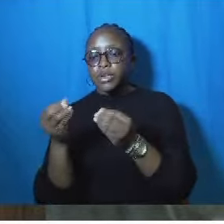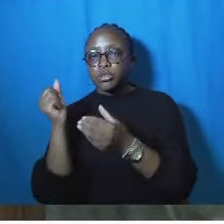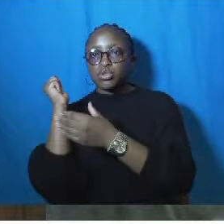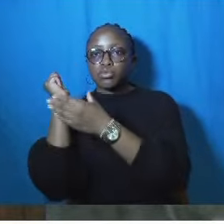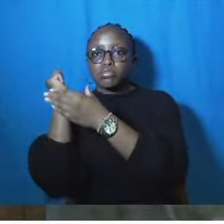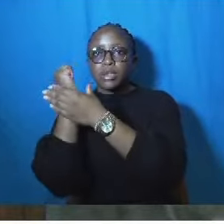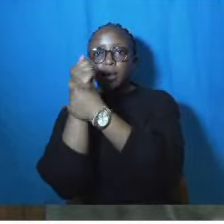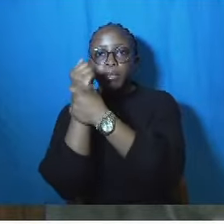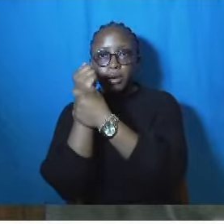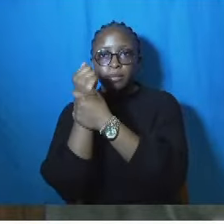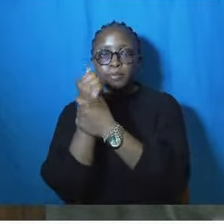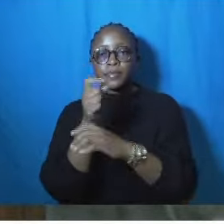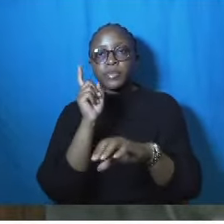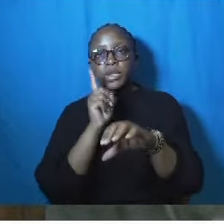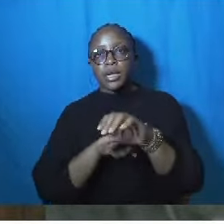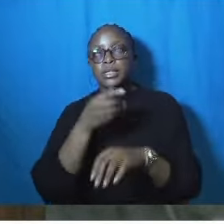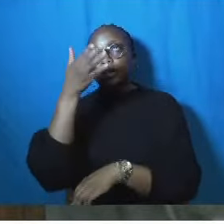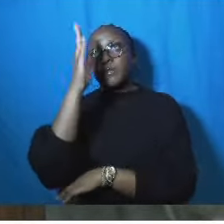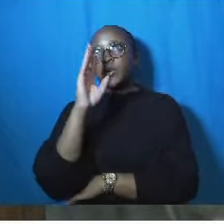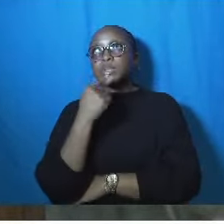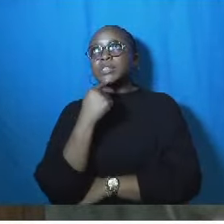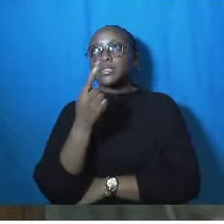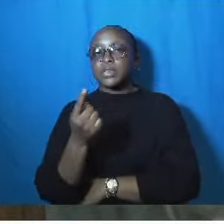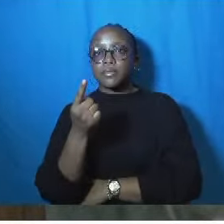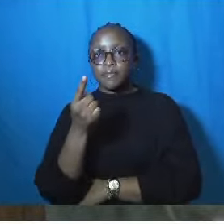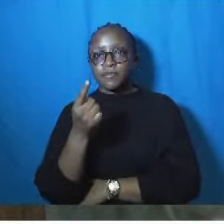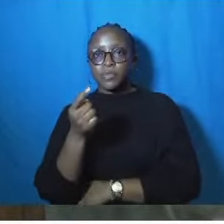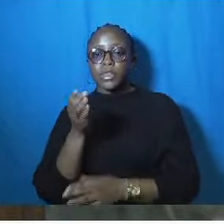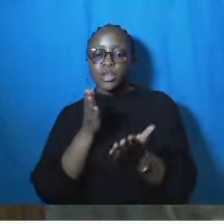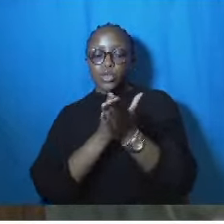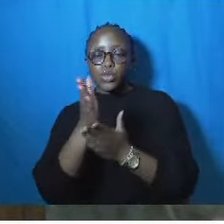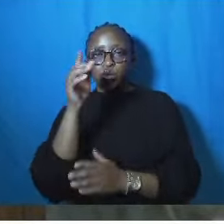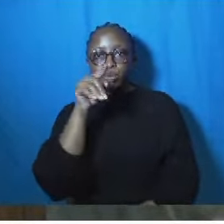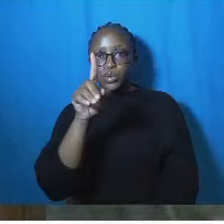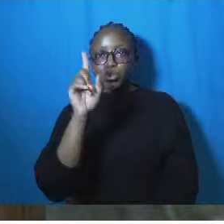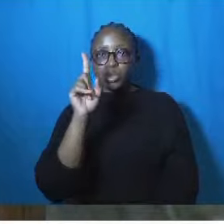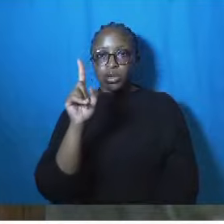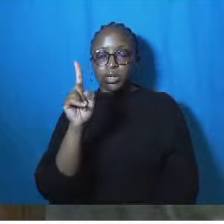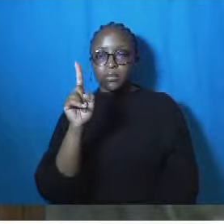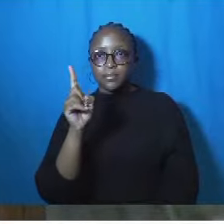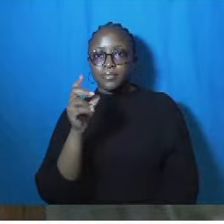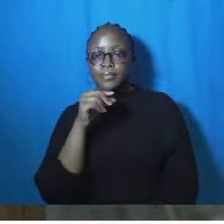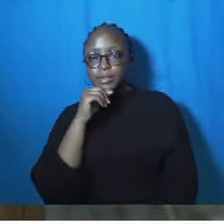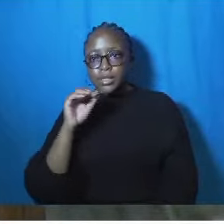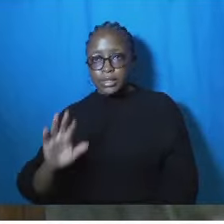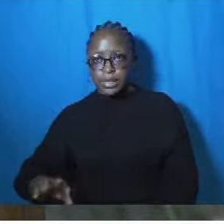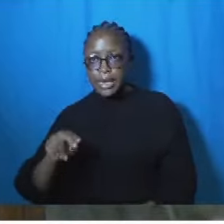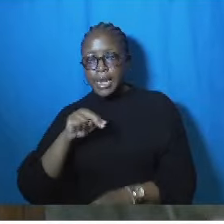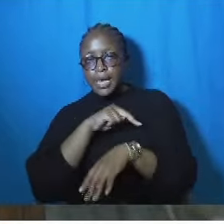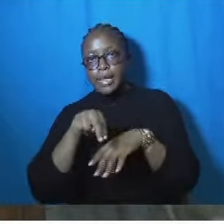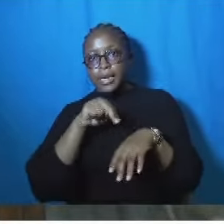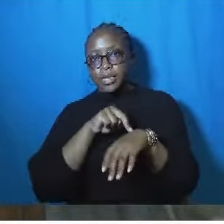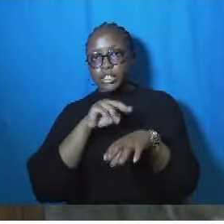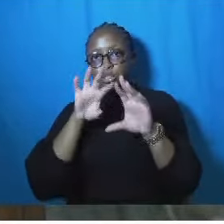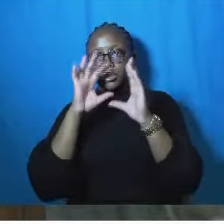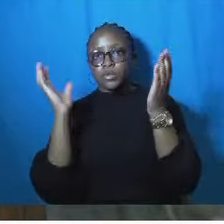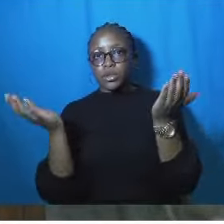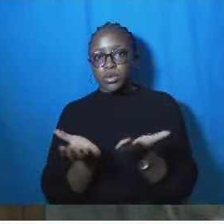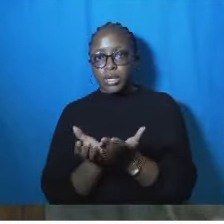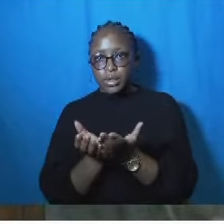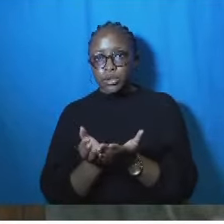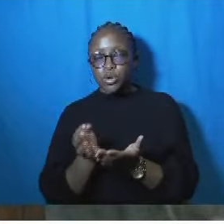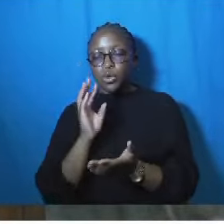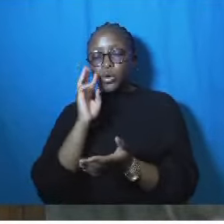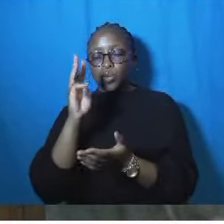God declared to him that through your seed, the nations of the world shall be blessed.